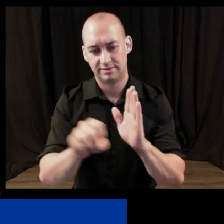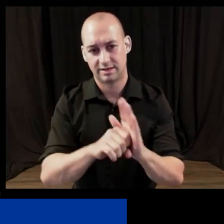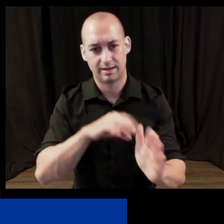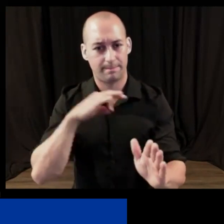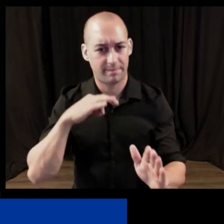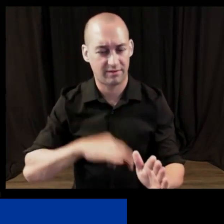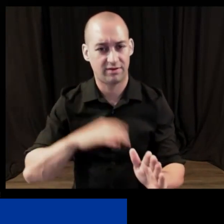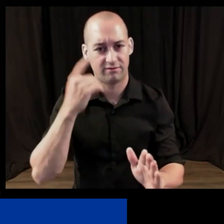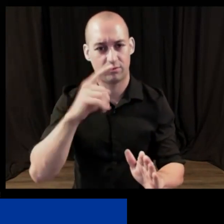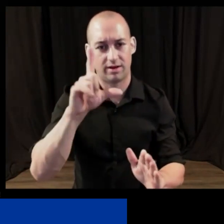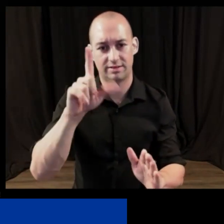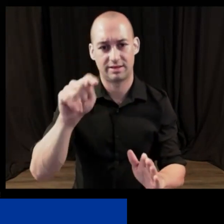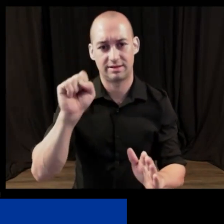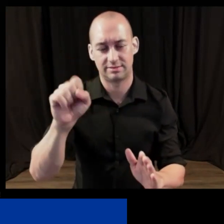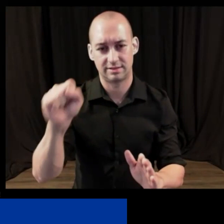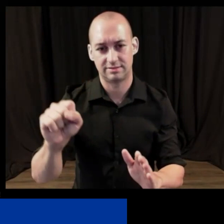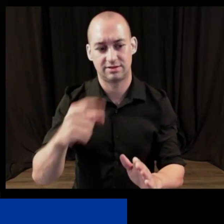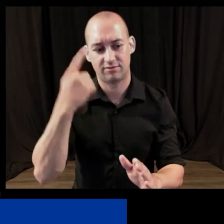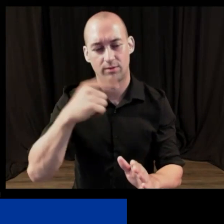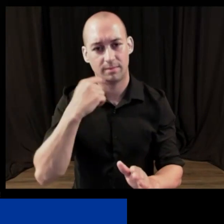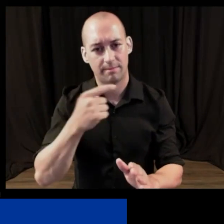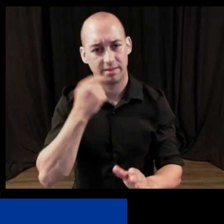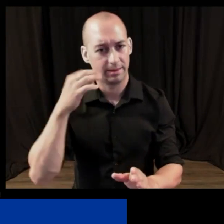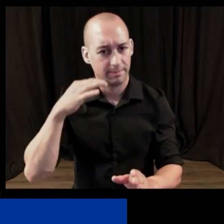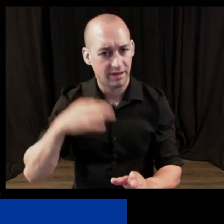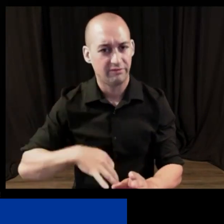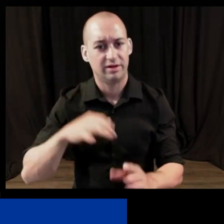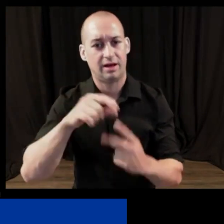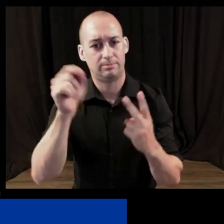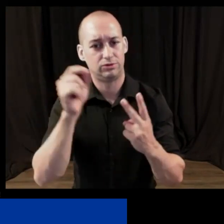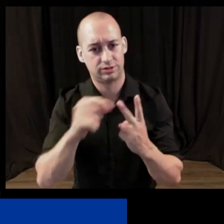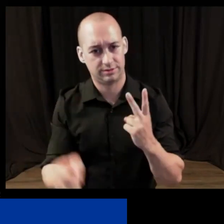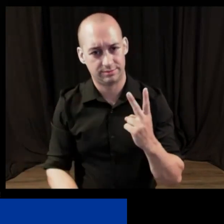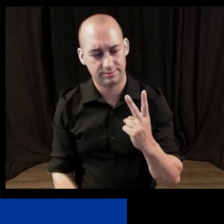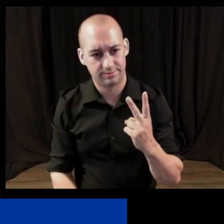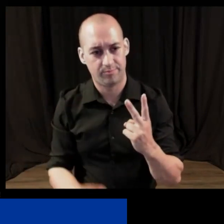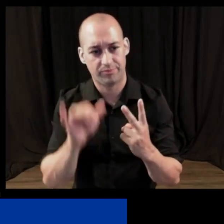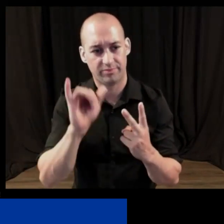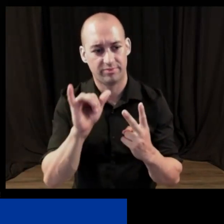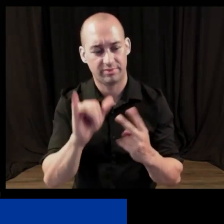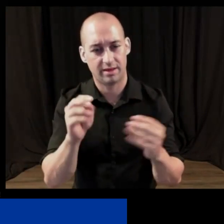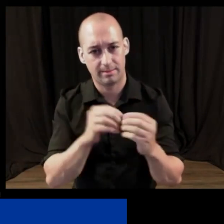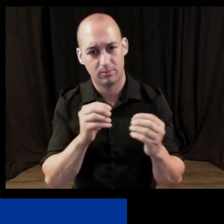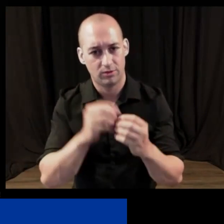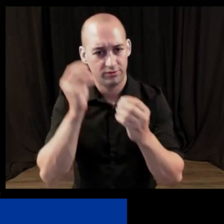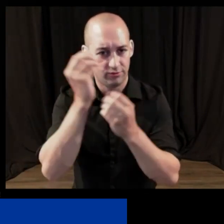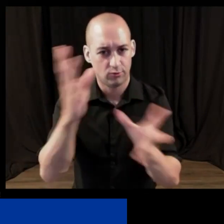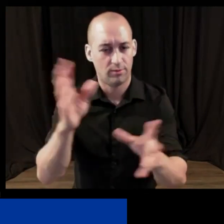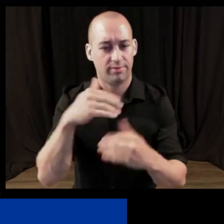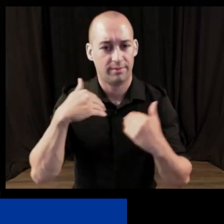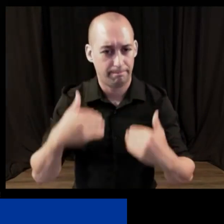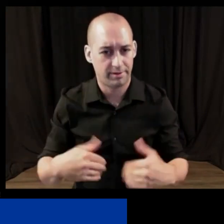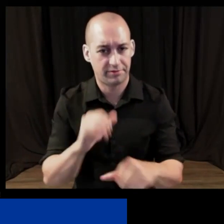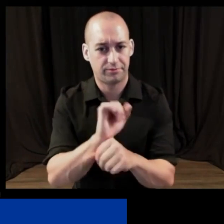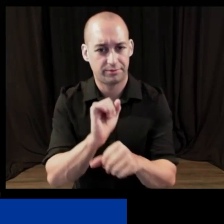for LTSS, so a public benefit option. So that further informed the body of work. Taking it a next